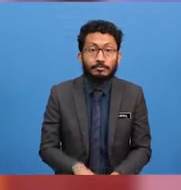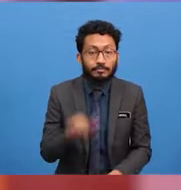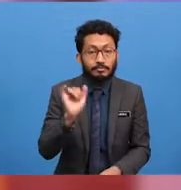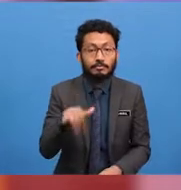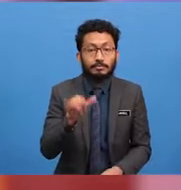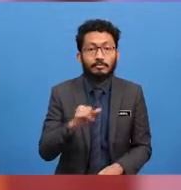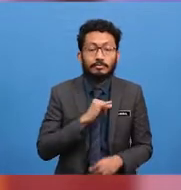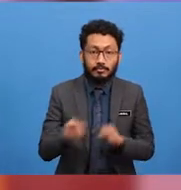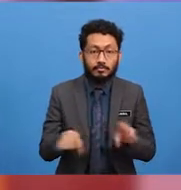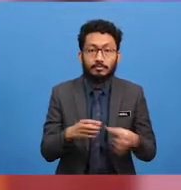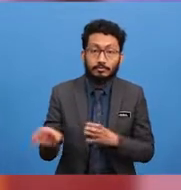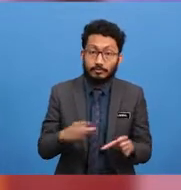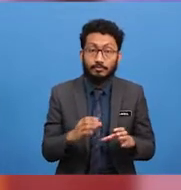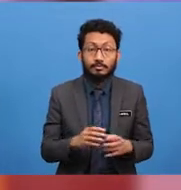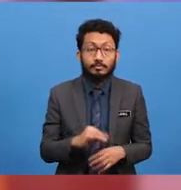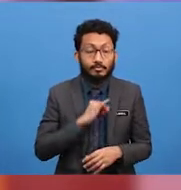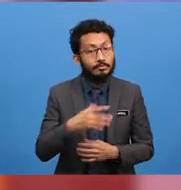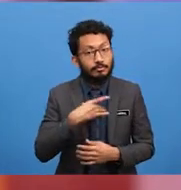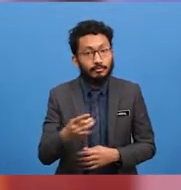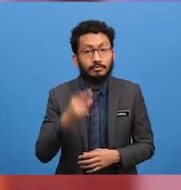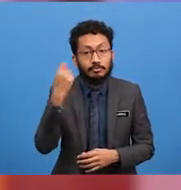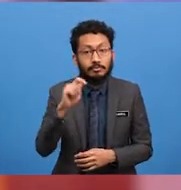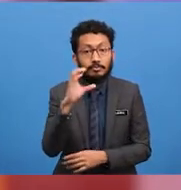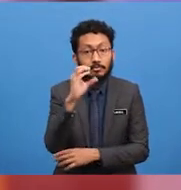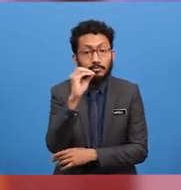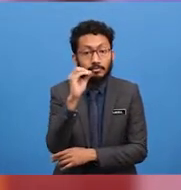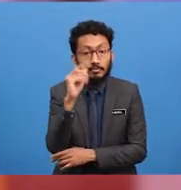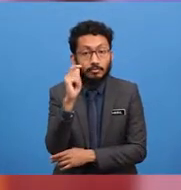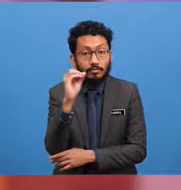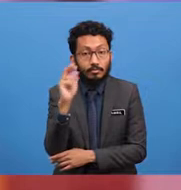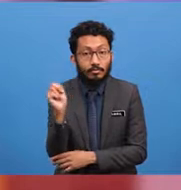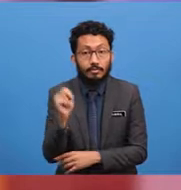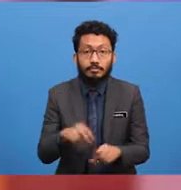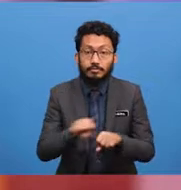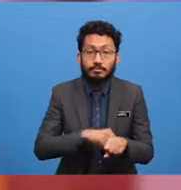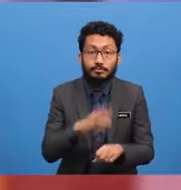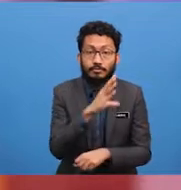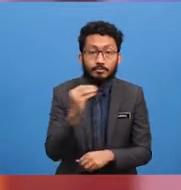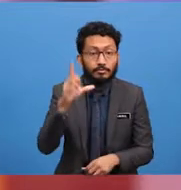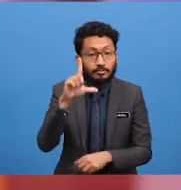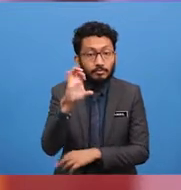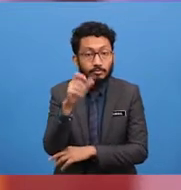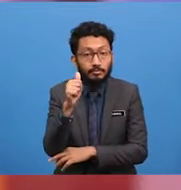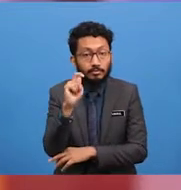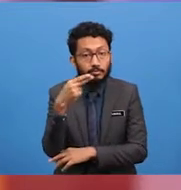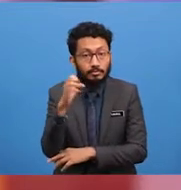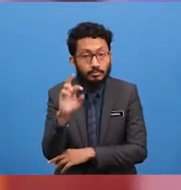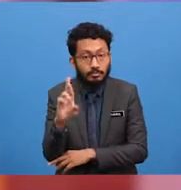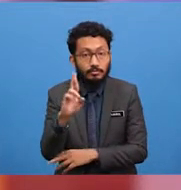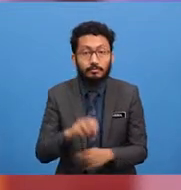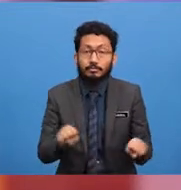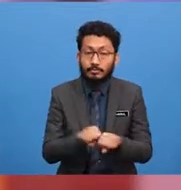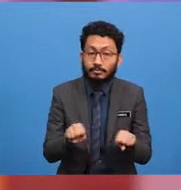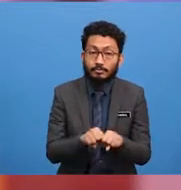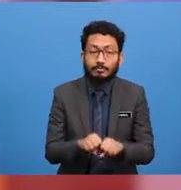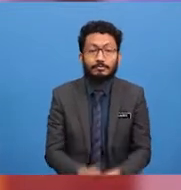Yes, I do. I like the cotton socks and the leather shoes. Boys and girls, if